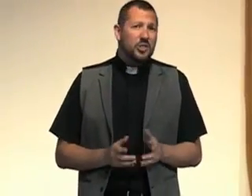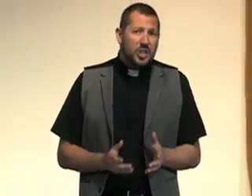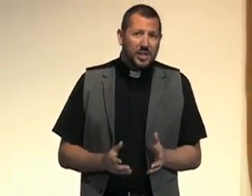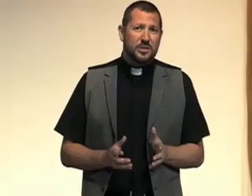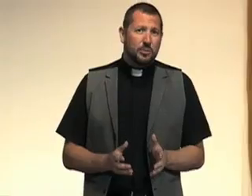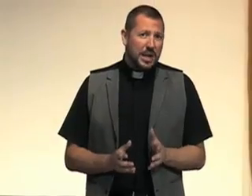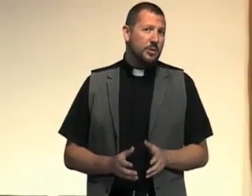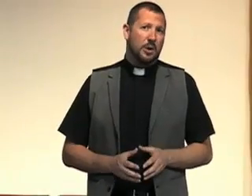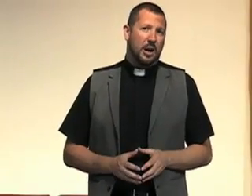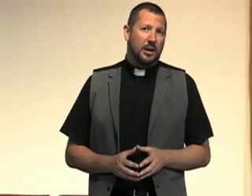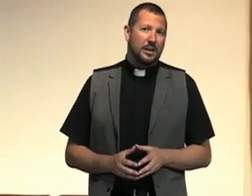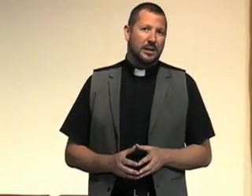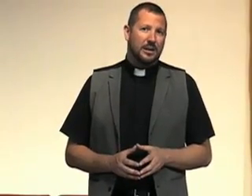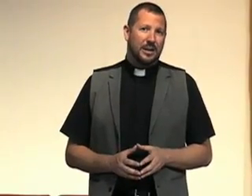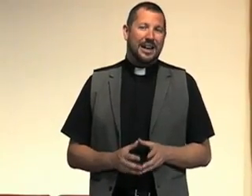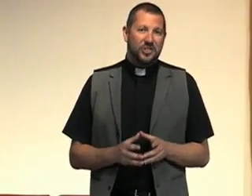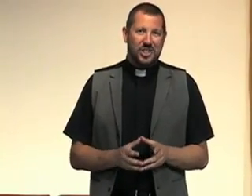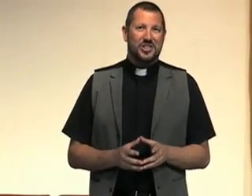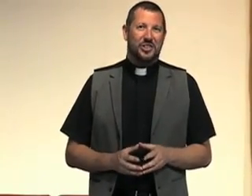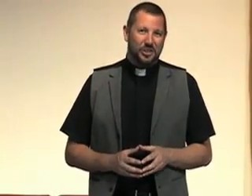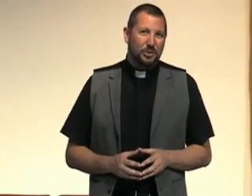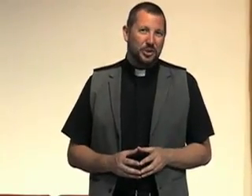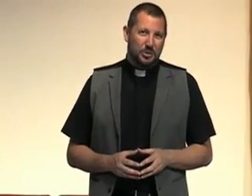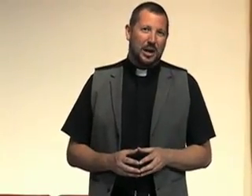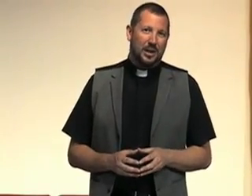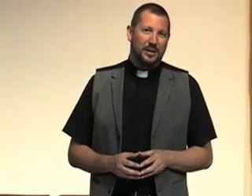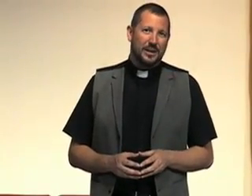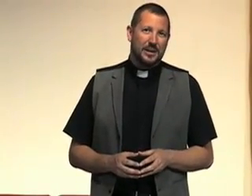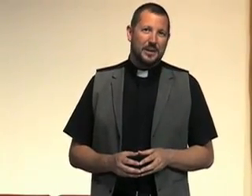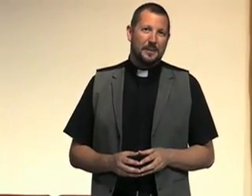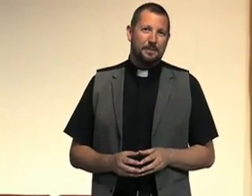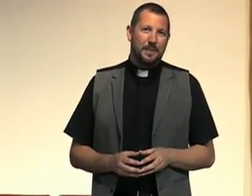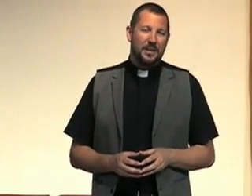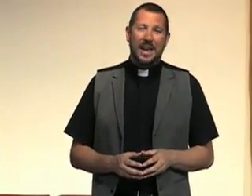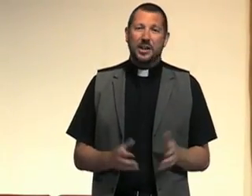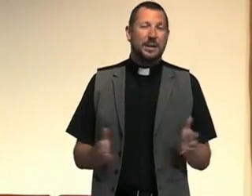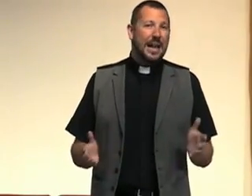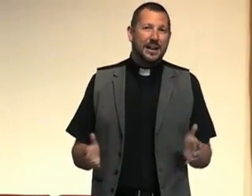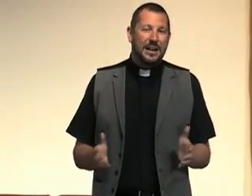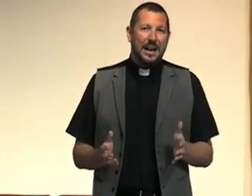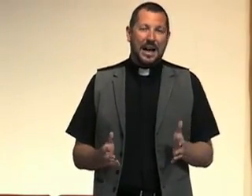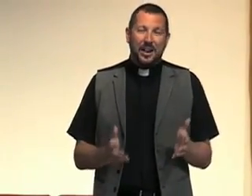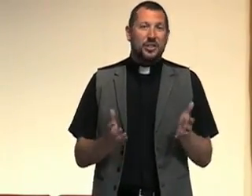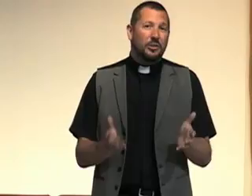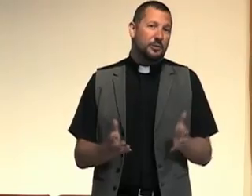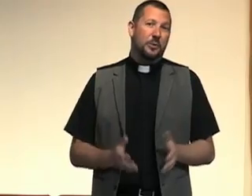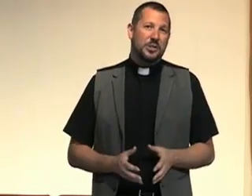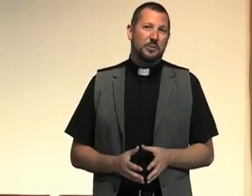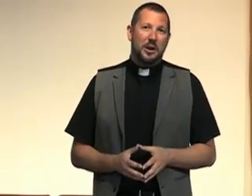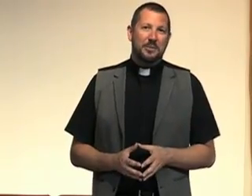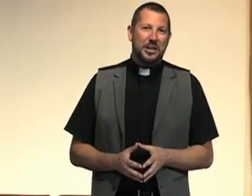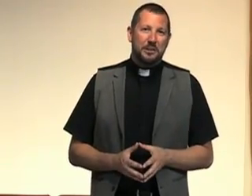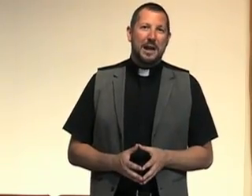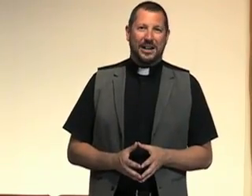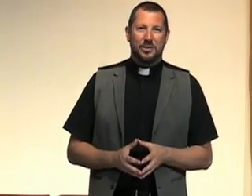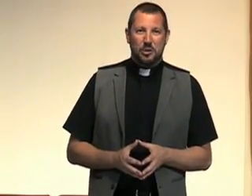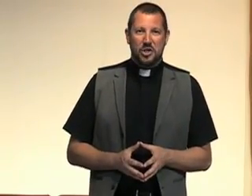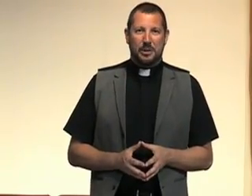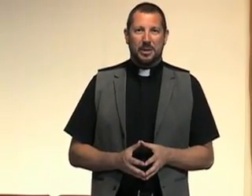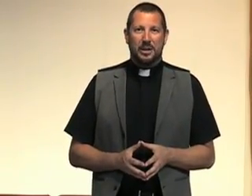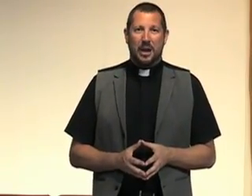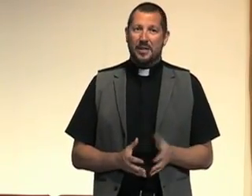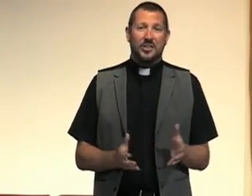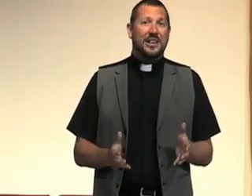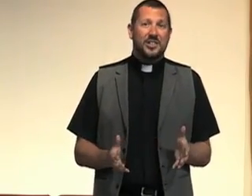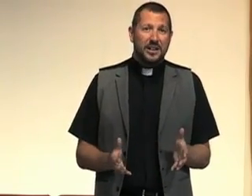loves you just where you are and just who you are thank you again and I do look forward to welcoming you back to